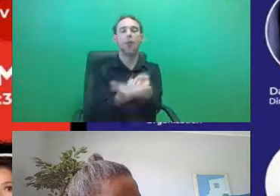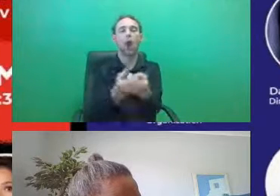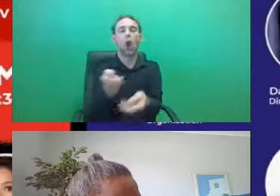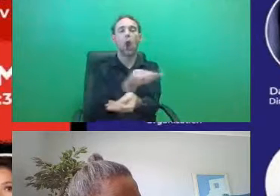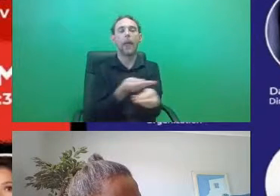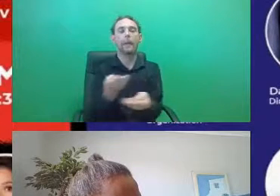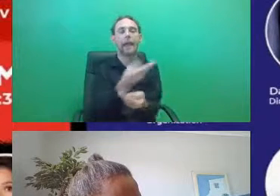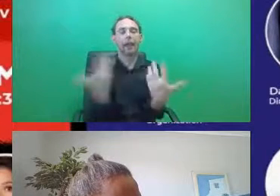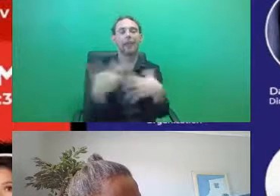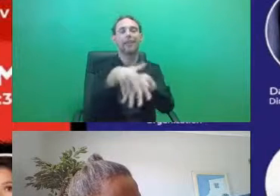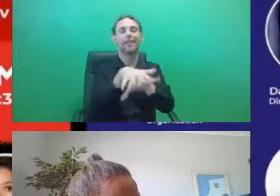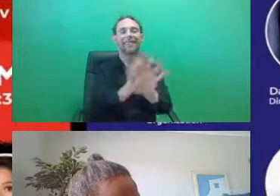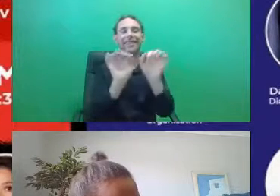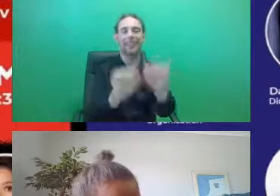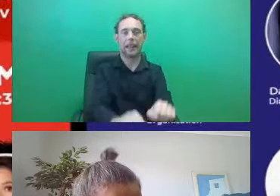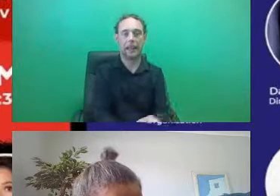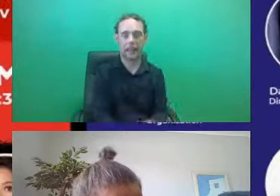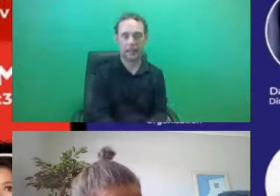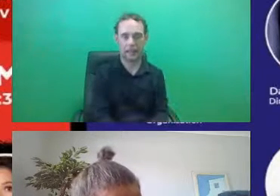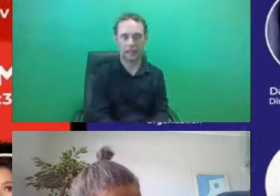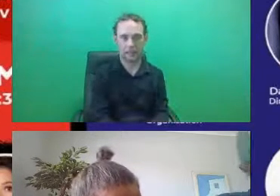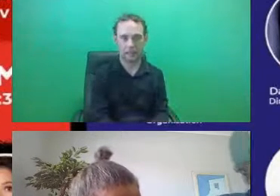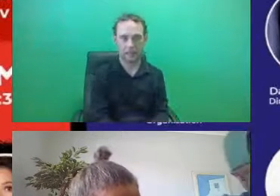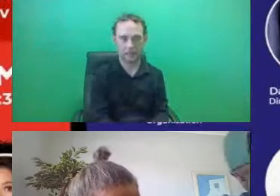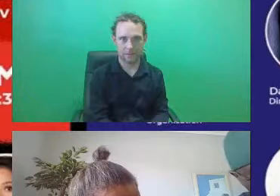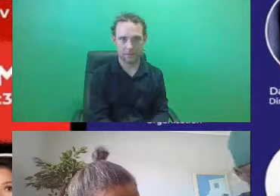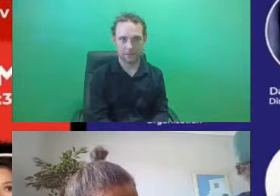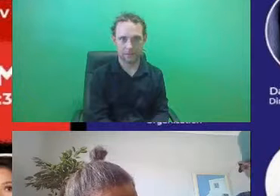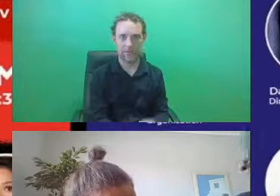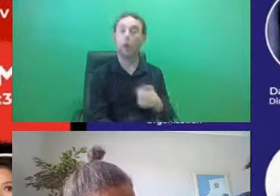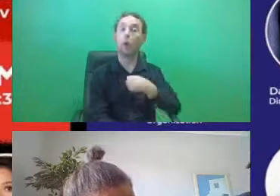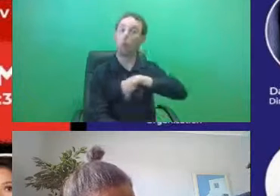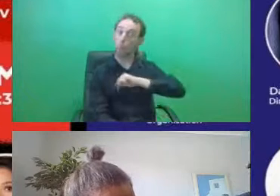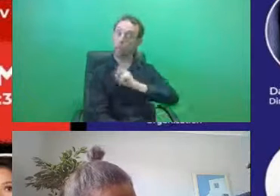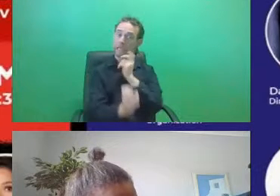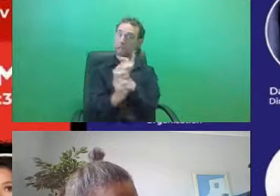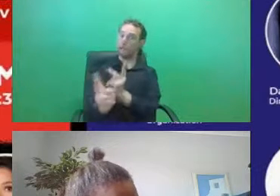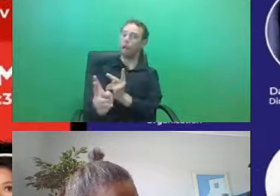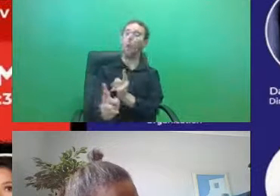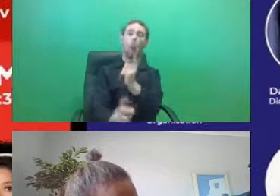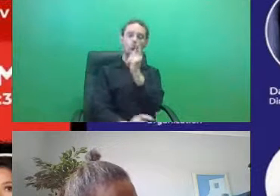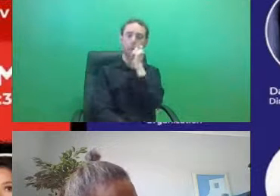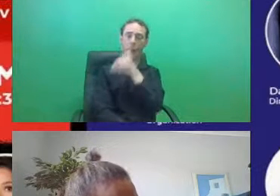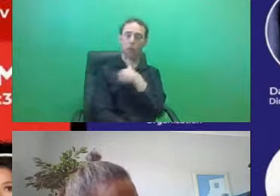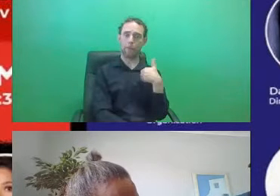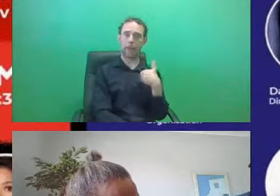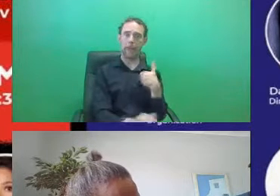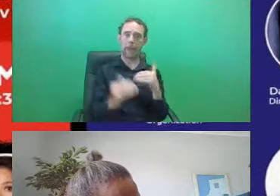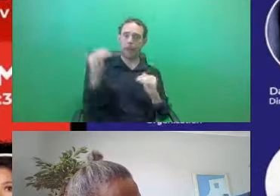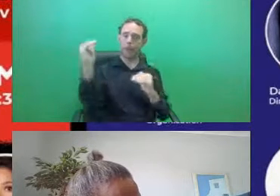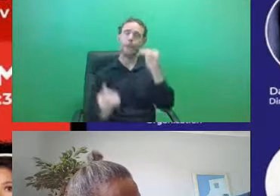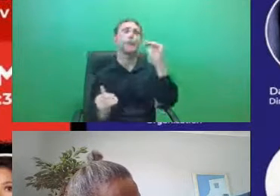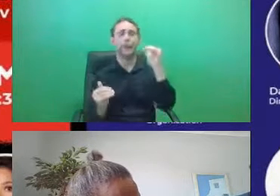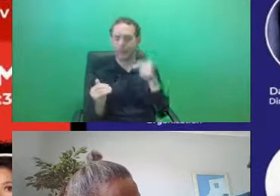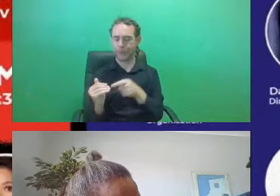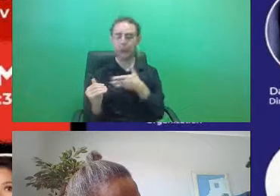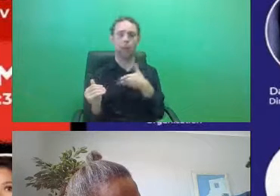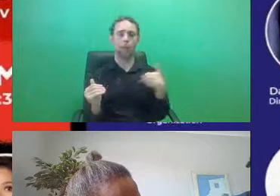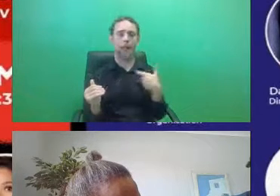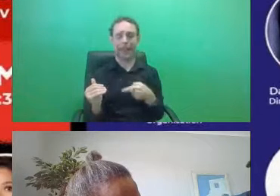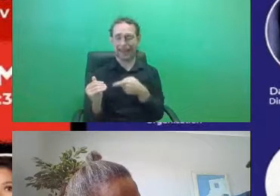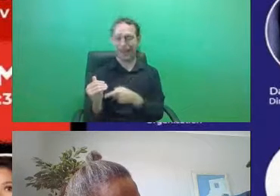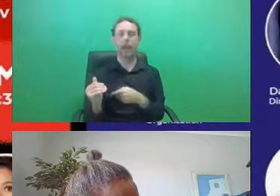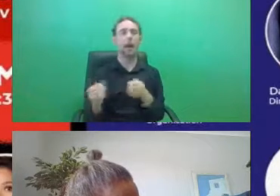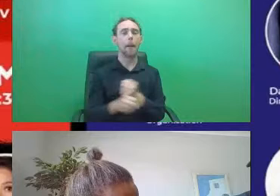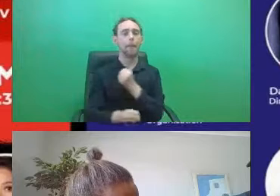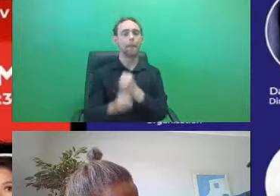item, which was gender inequality, which was another barrier faced, where you need to have programs that empower